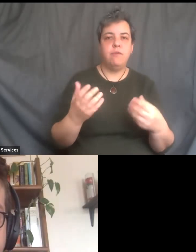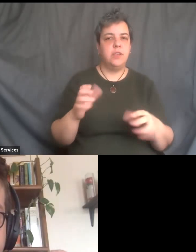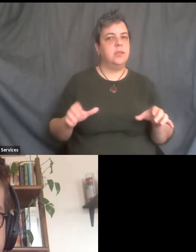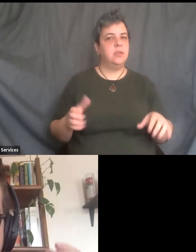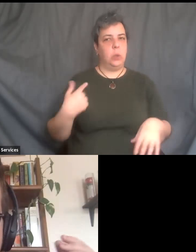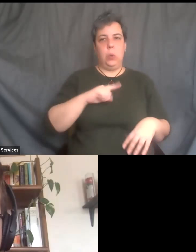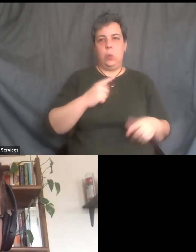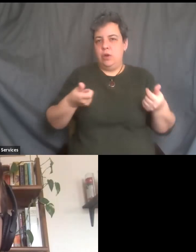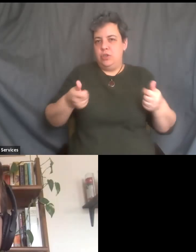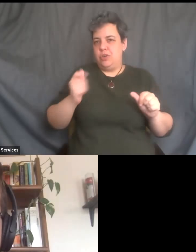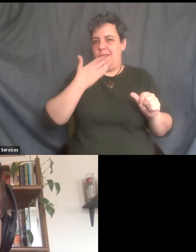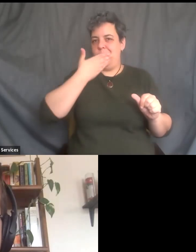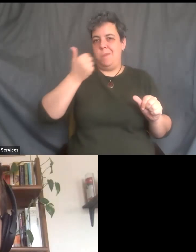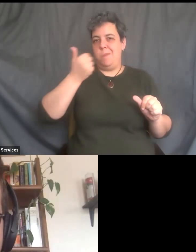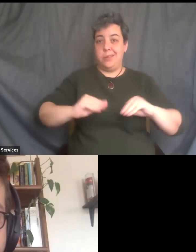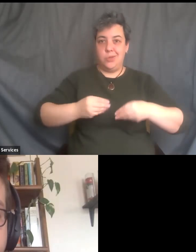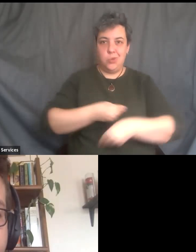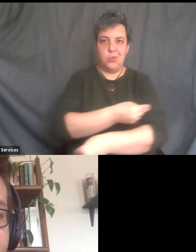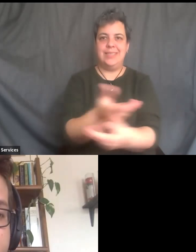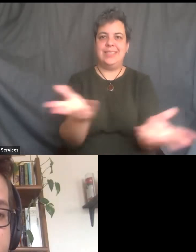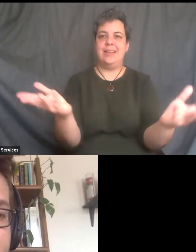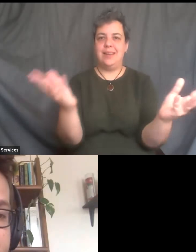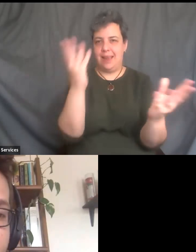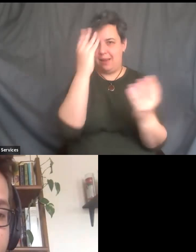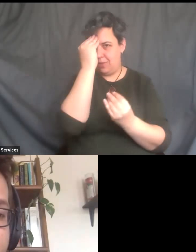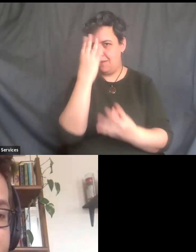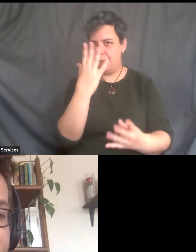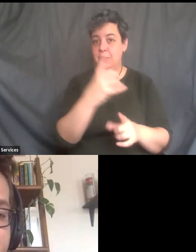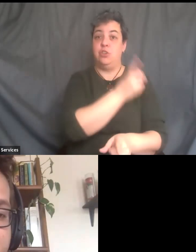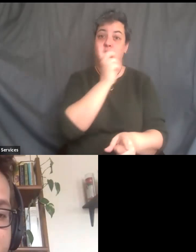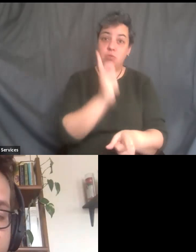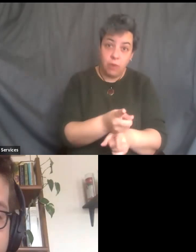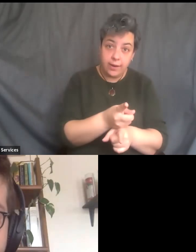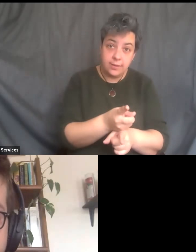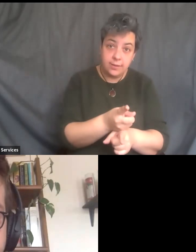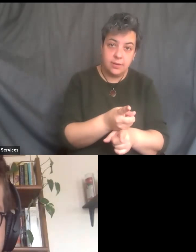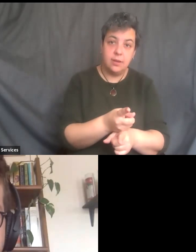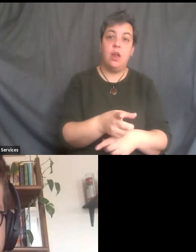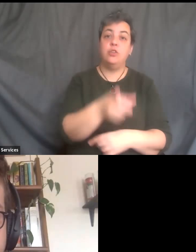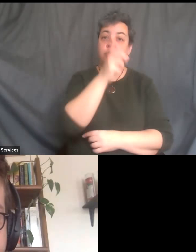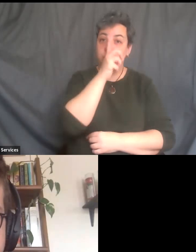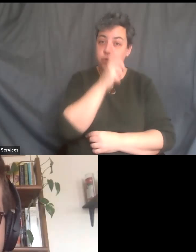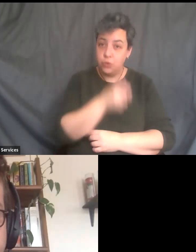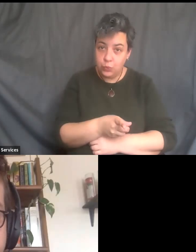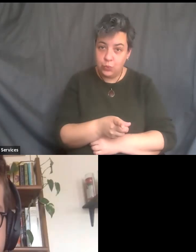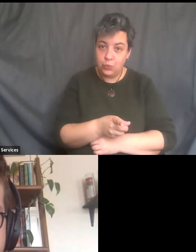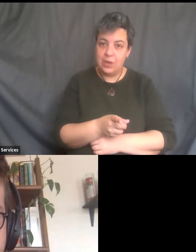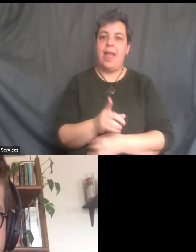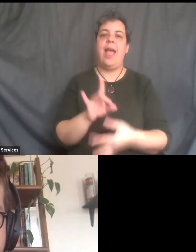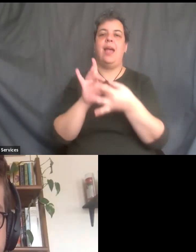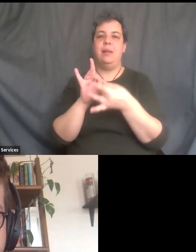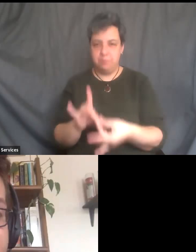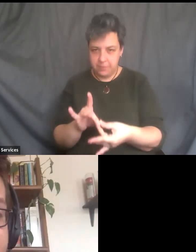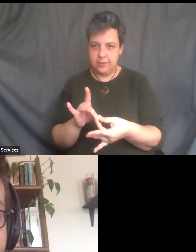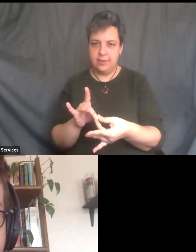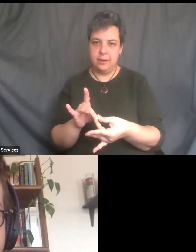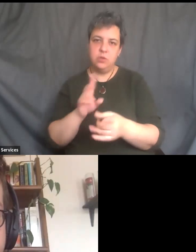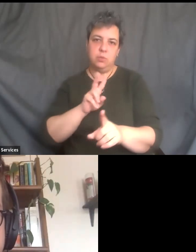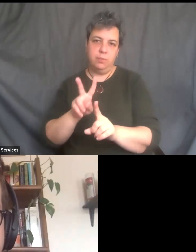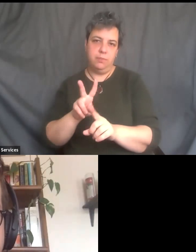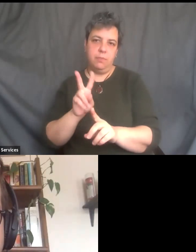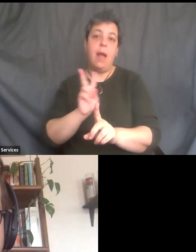also specifically pertains to the disability community. So we invite you to join our listserv, to follow us on social media, and to